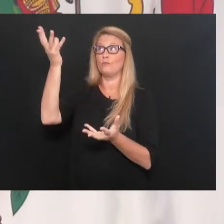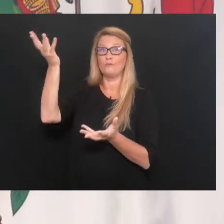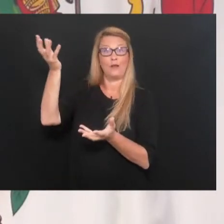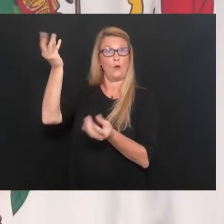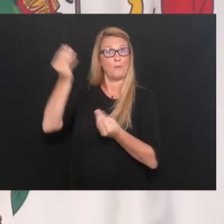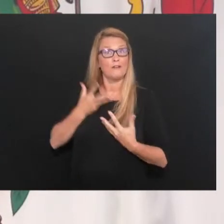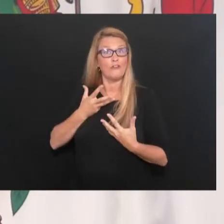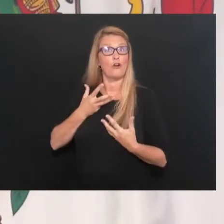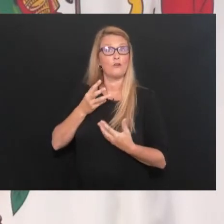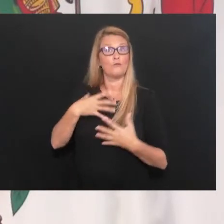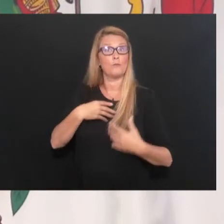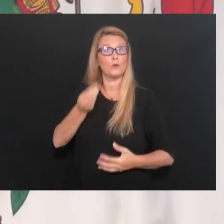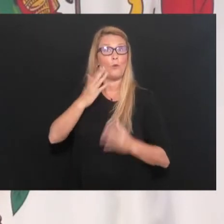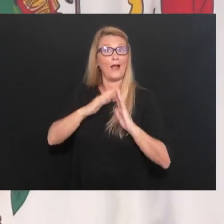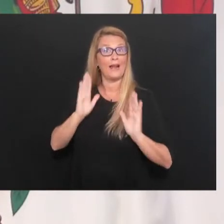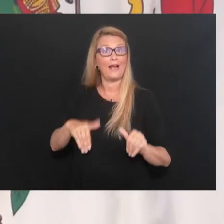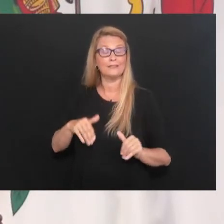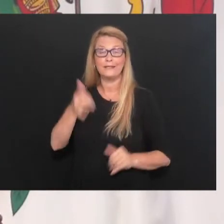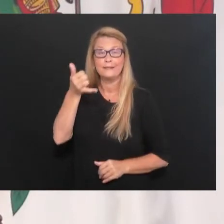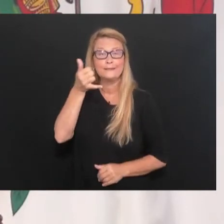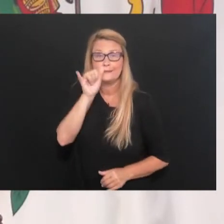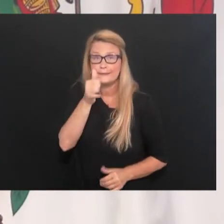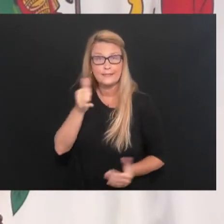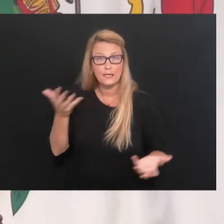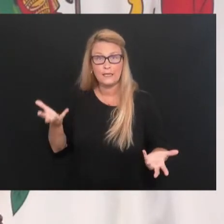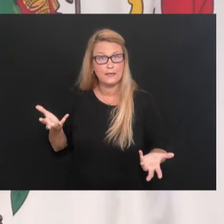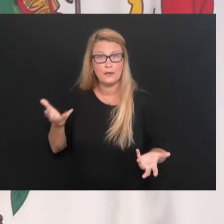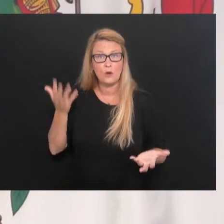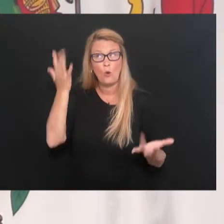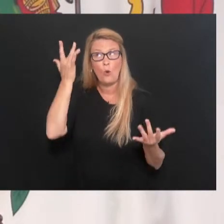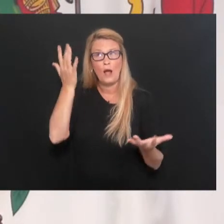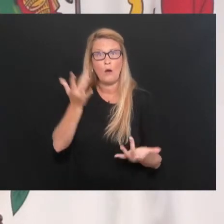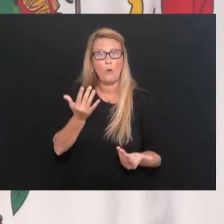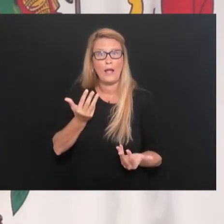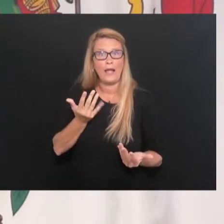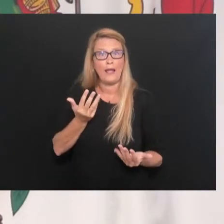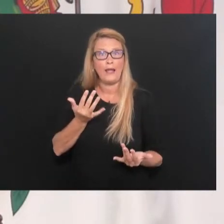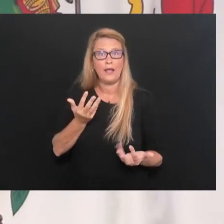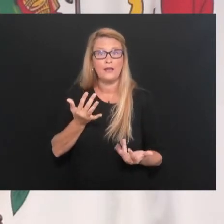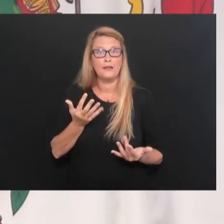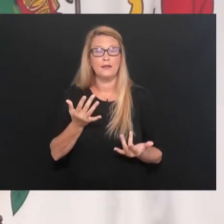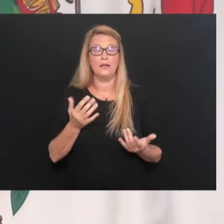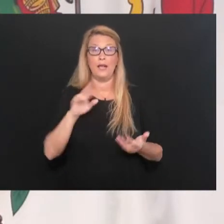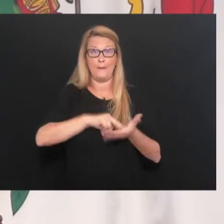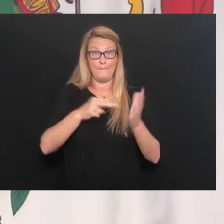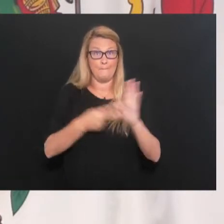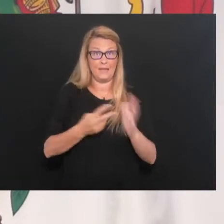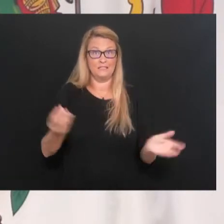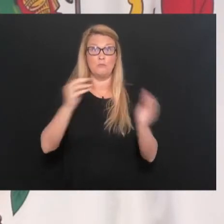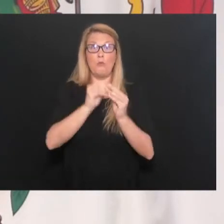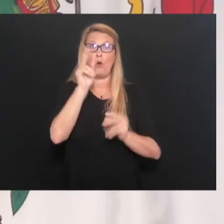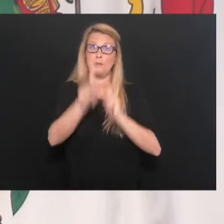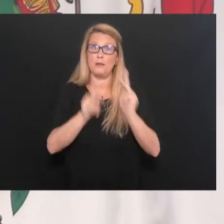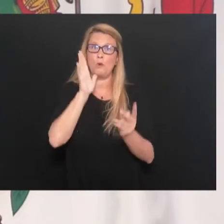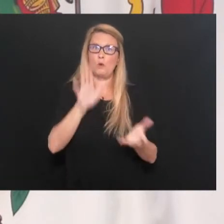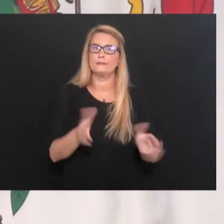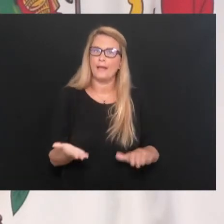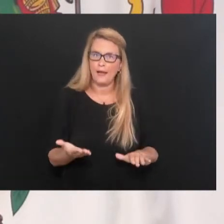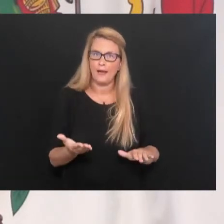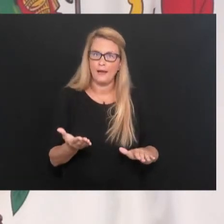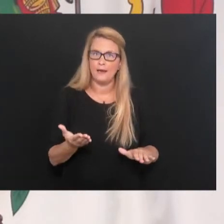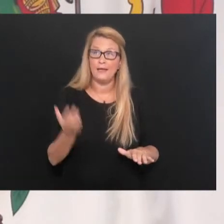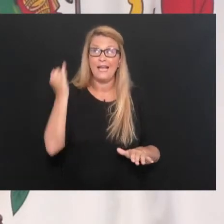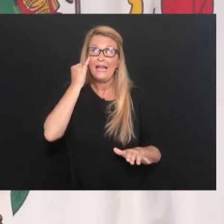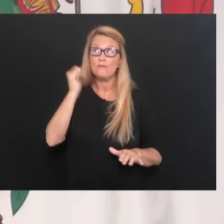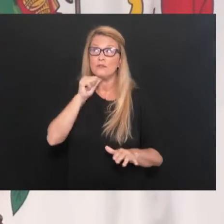to move. This is the silliest thing in the world. And absolutely, we're going to end up with more and more people die if we don't